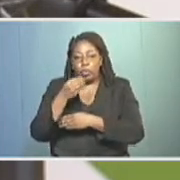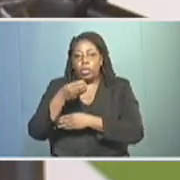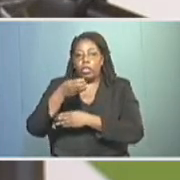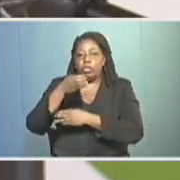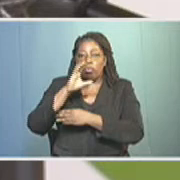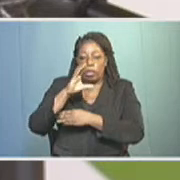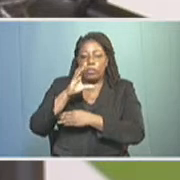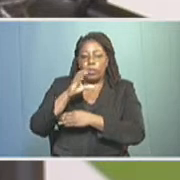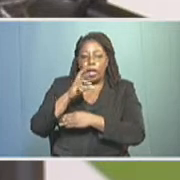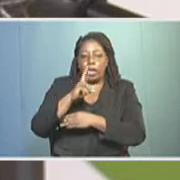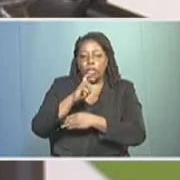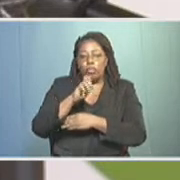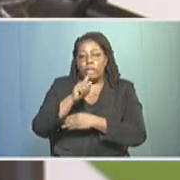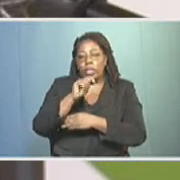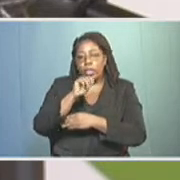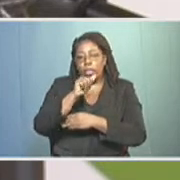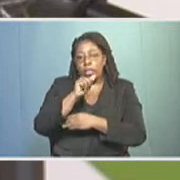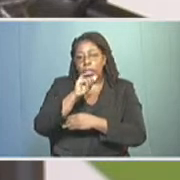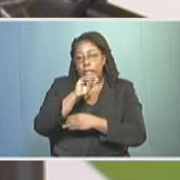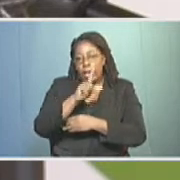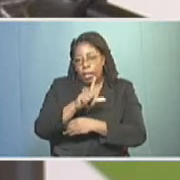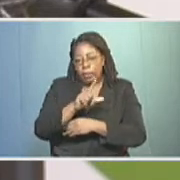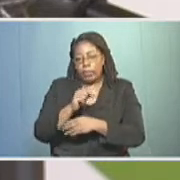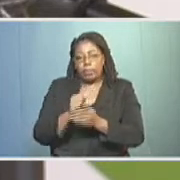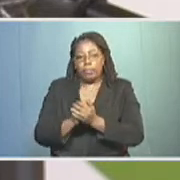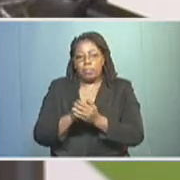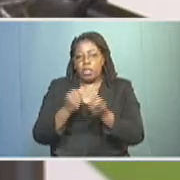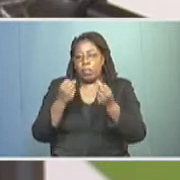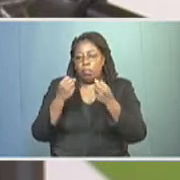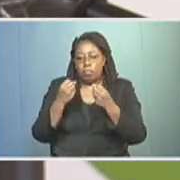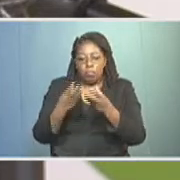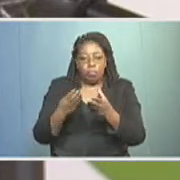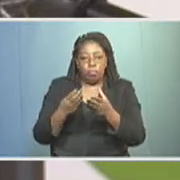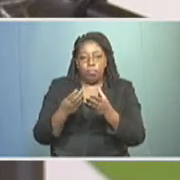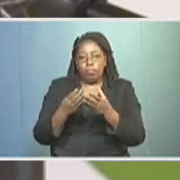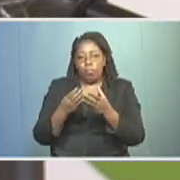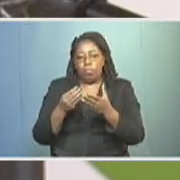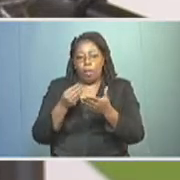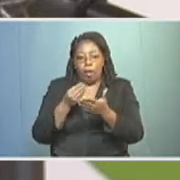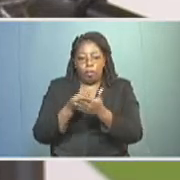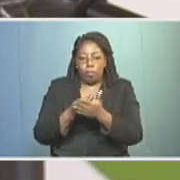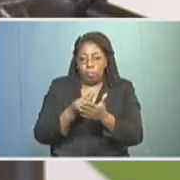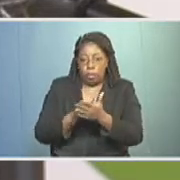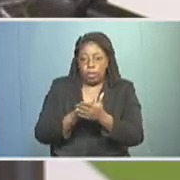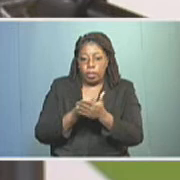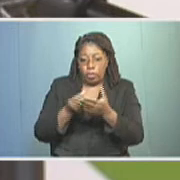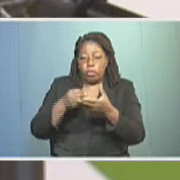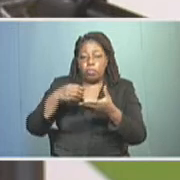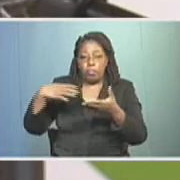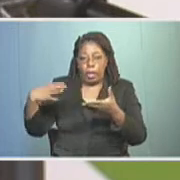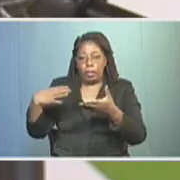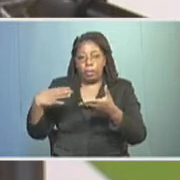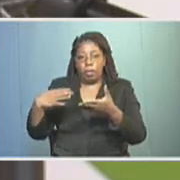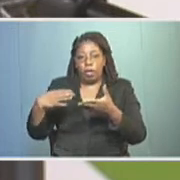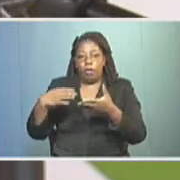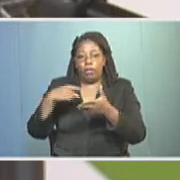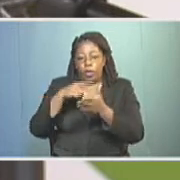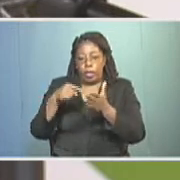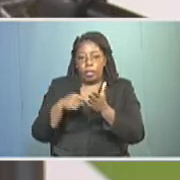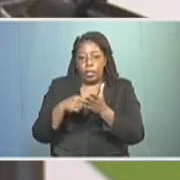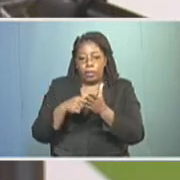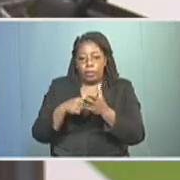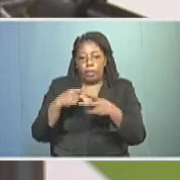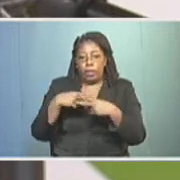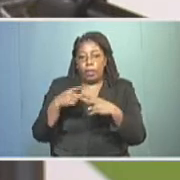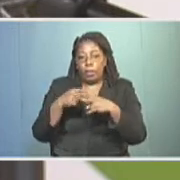beverage and retail offerings. Hundreds of thousands of dollars has been spent in supporting the former Festival Place vendors in setting up